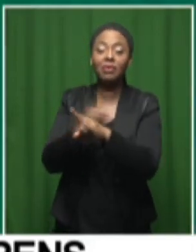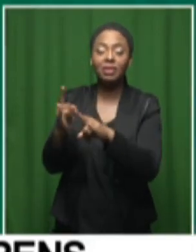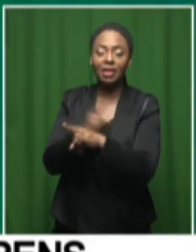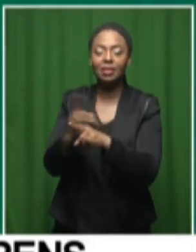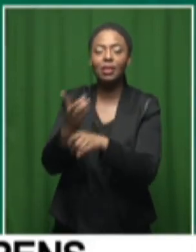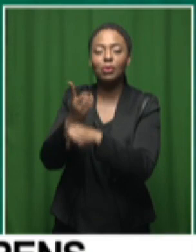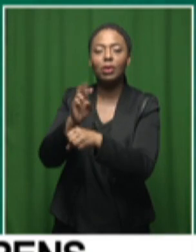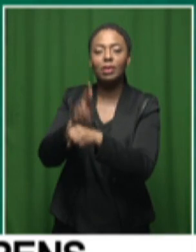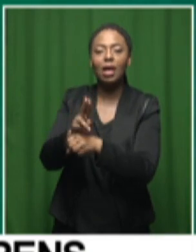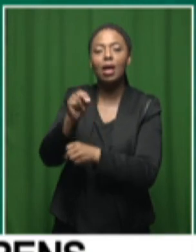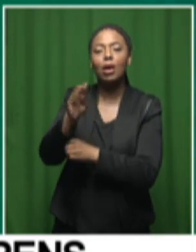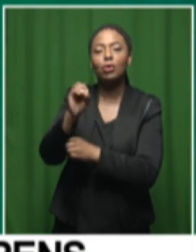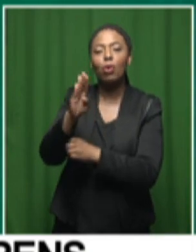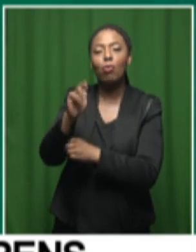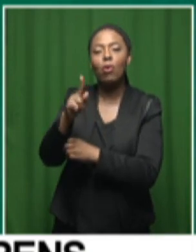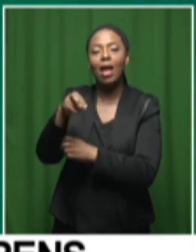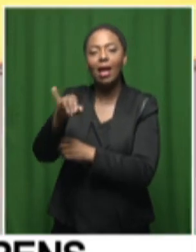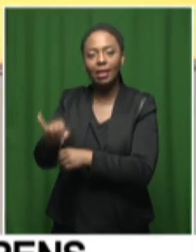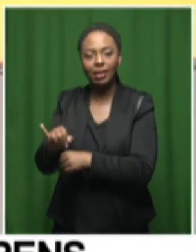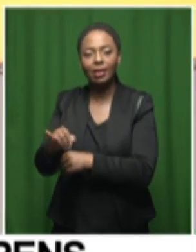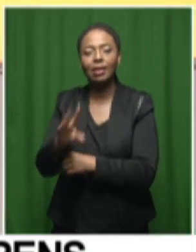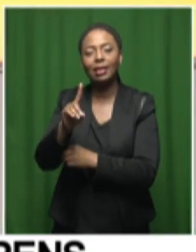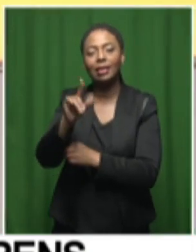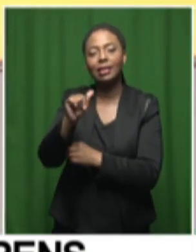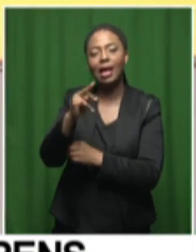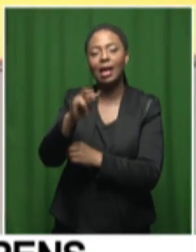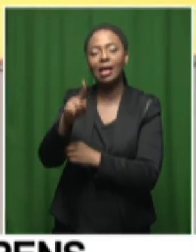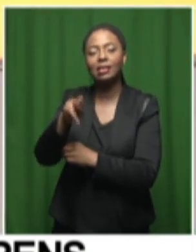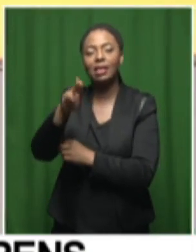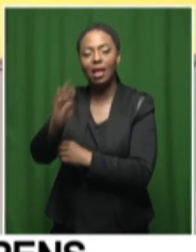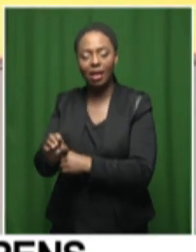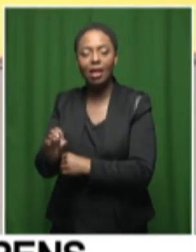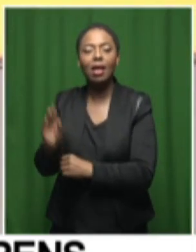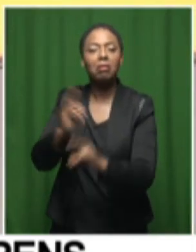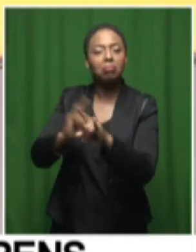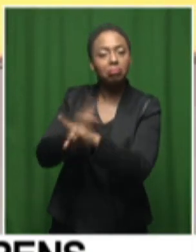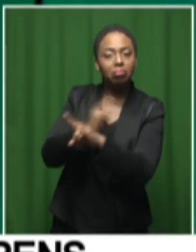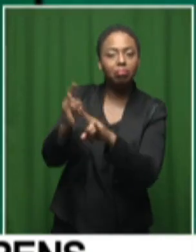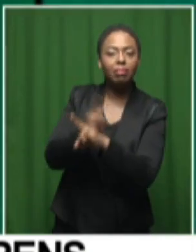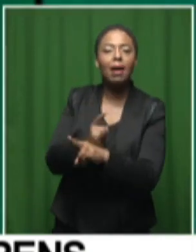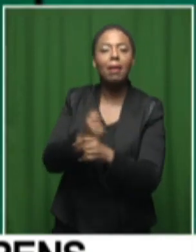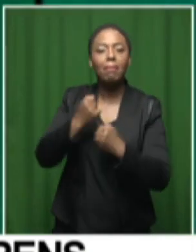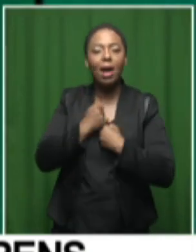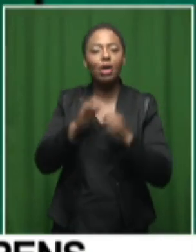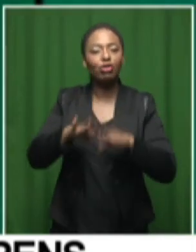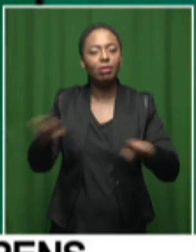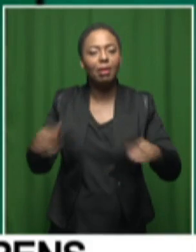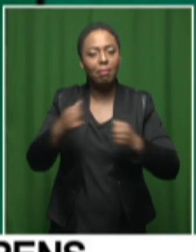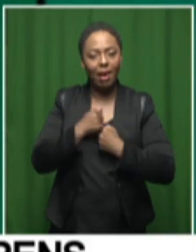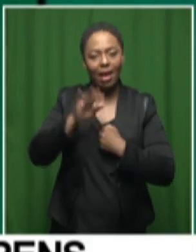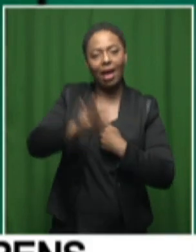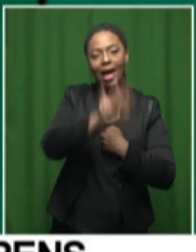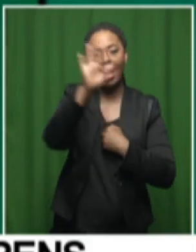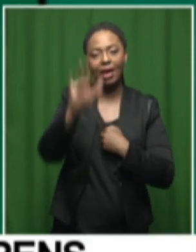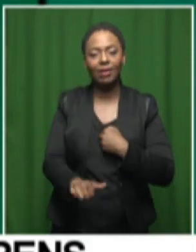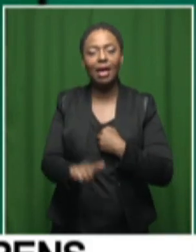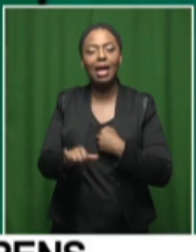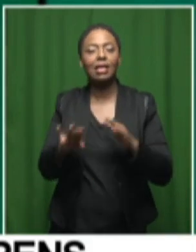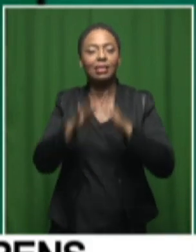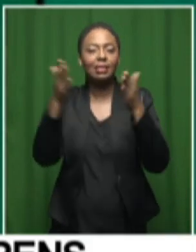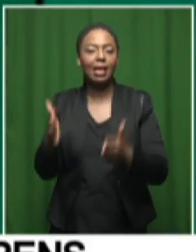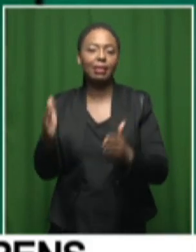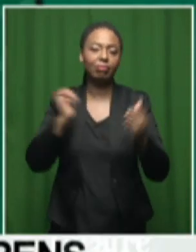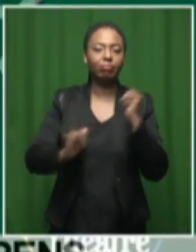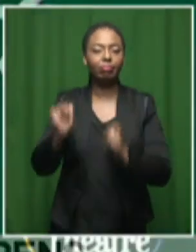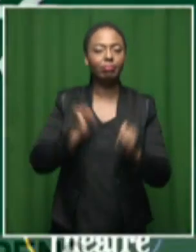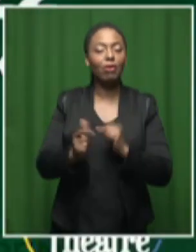Dr. Nobulali Dangazele, and we've been speaking about My Children, My Africa, a stage play that's set to be